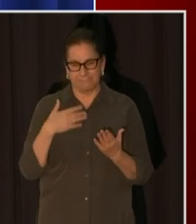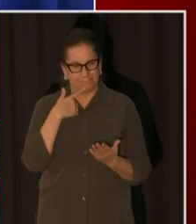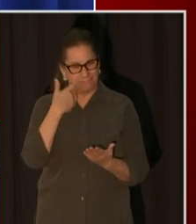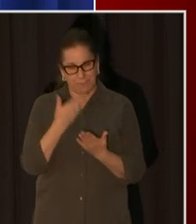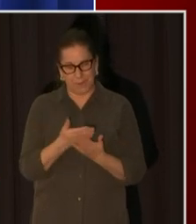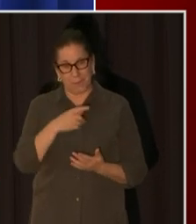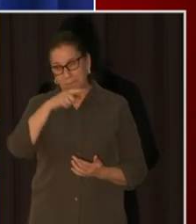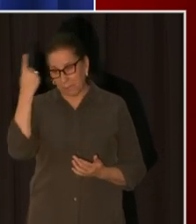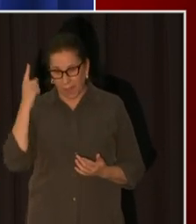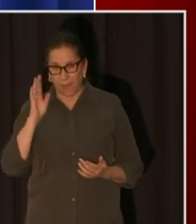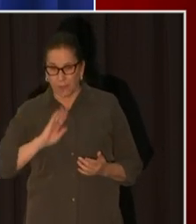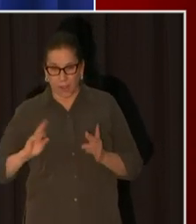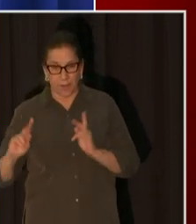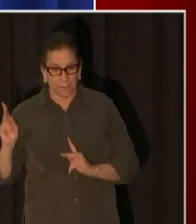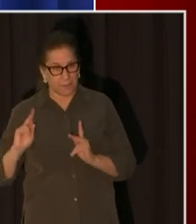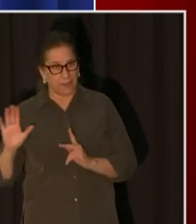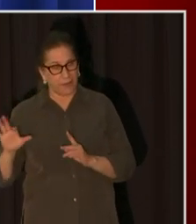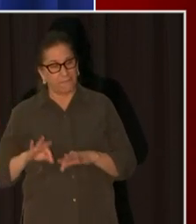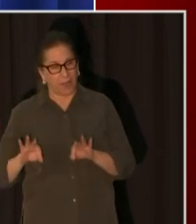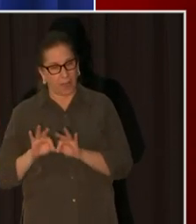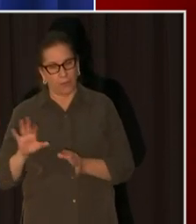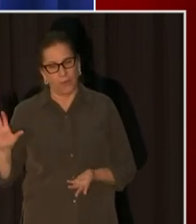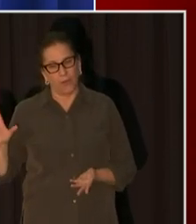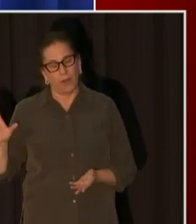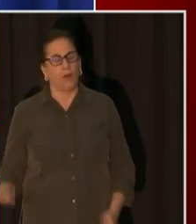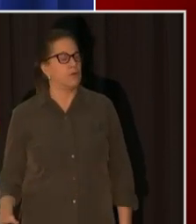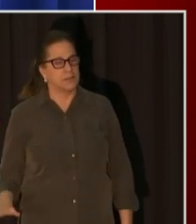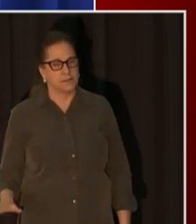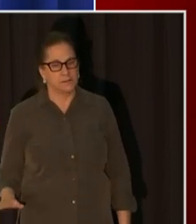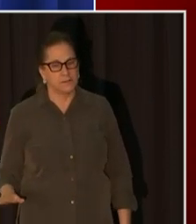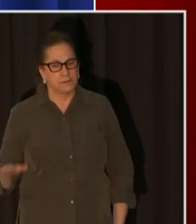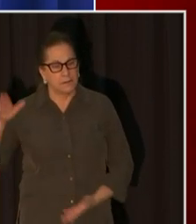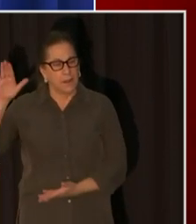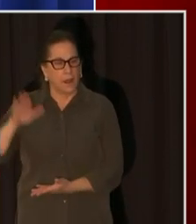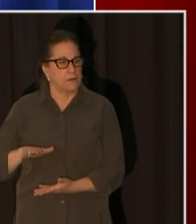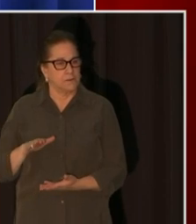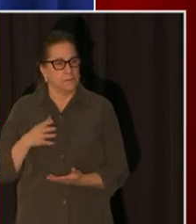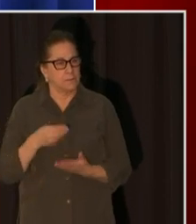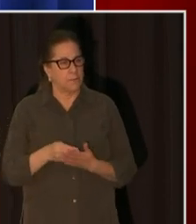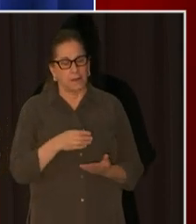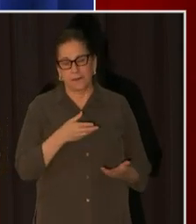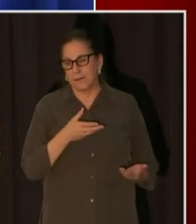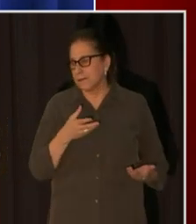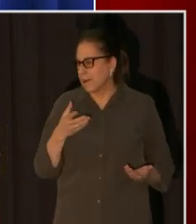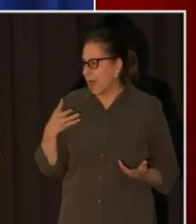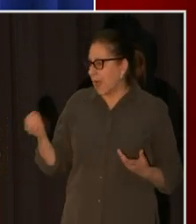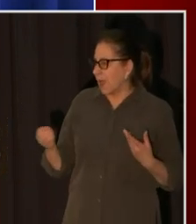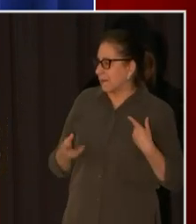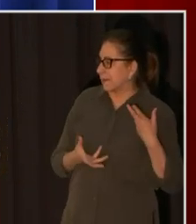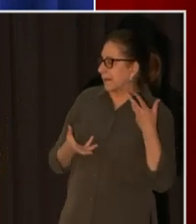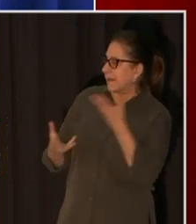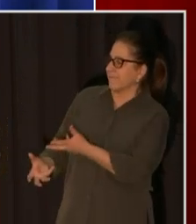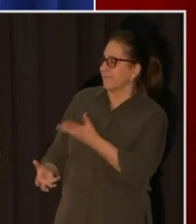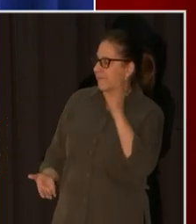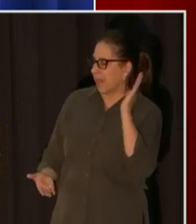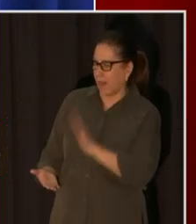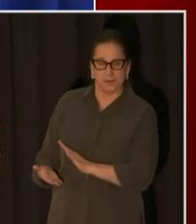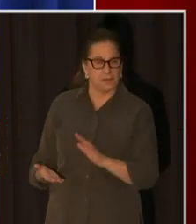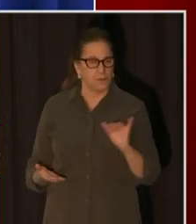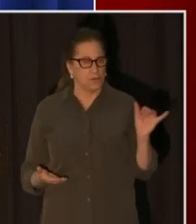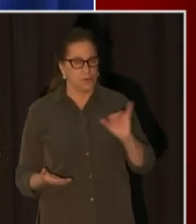neighborhoods. When you are a city with a high percentage of Black people, your city becomes